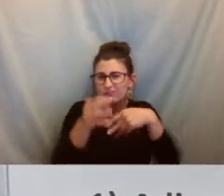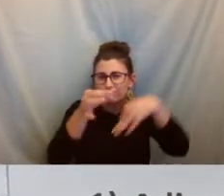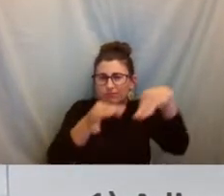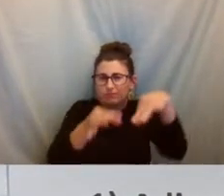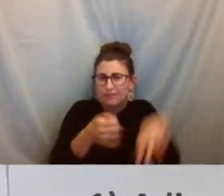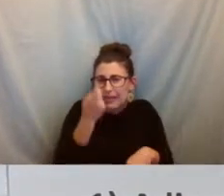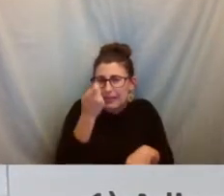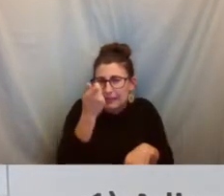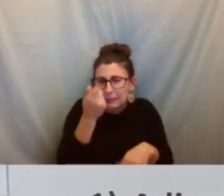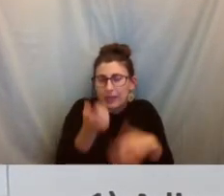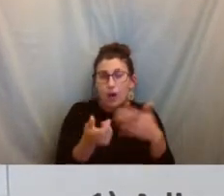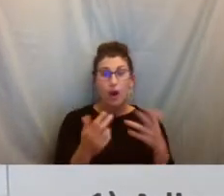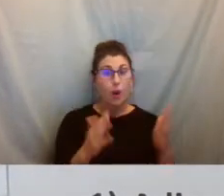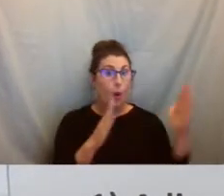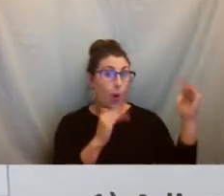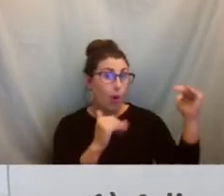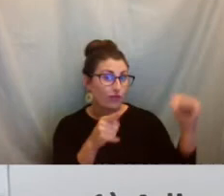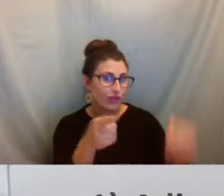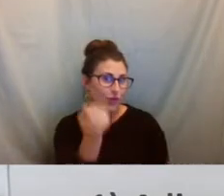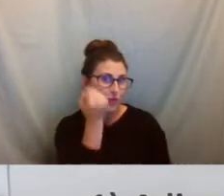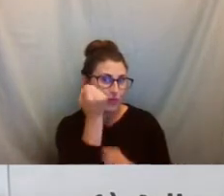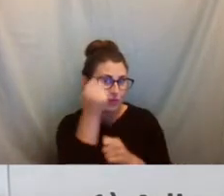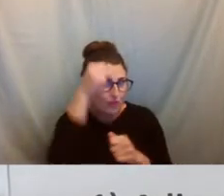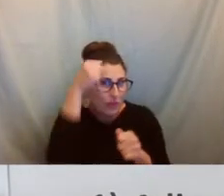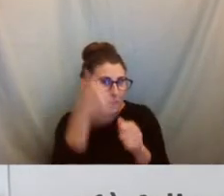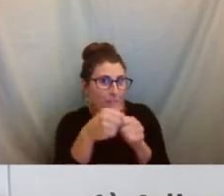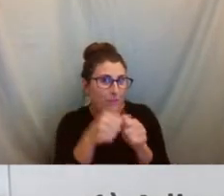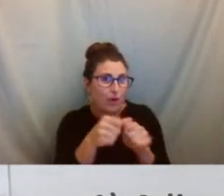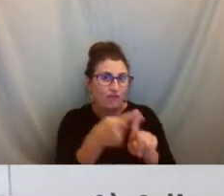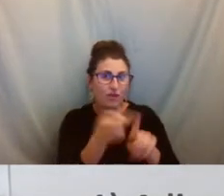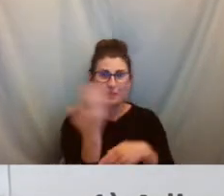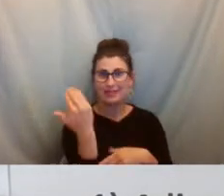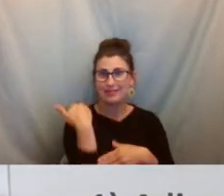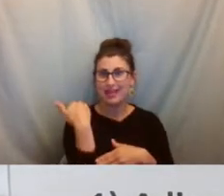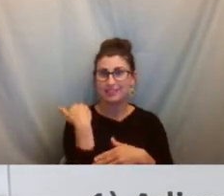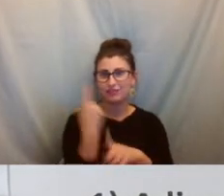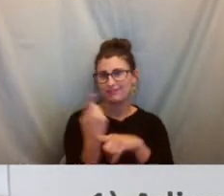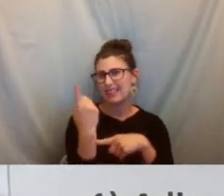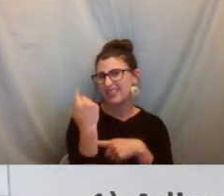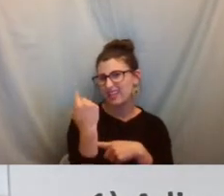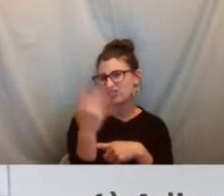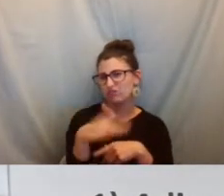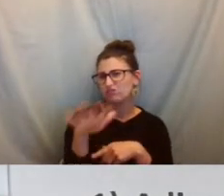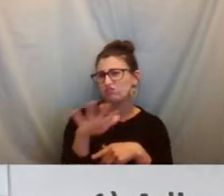bit about it. Hopefully you remember it from last year.